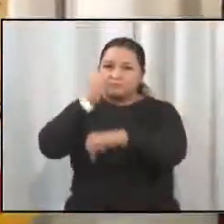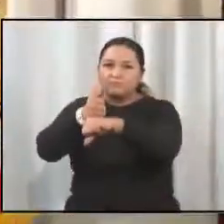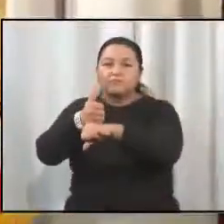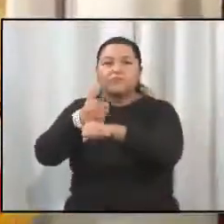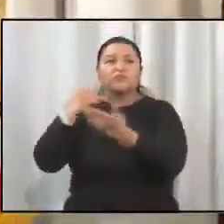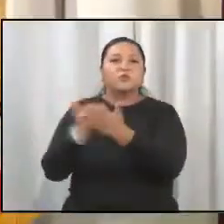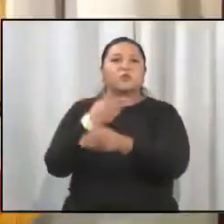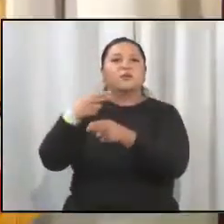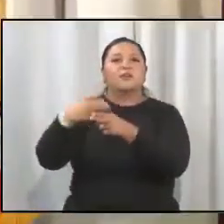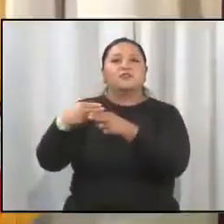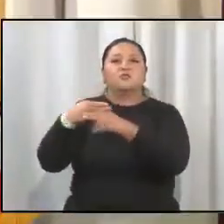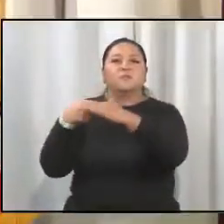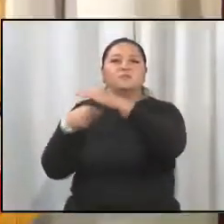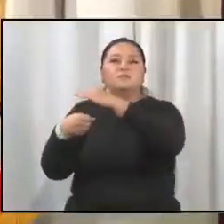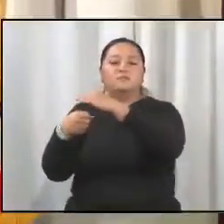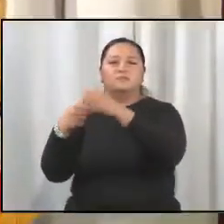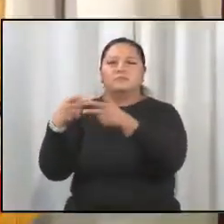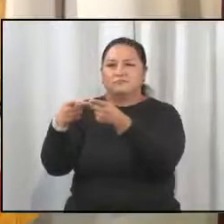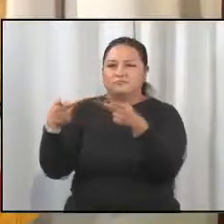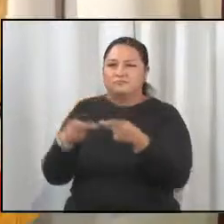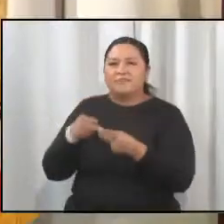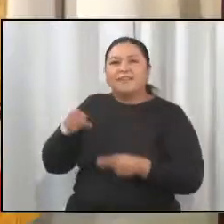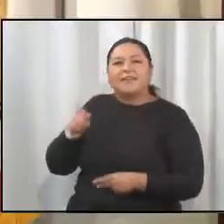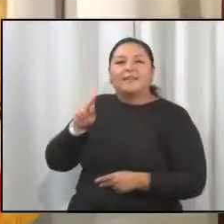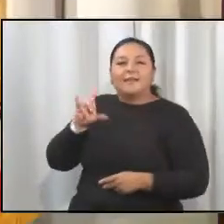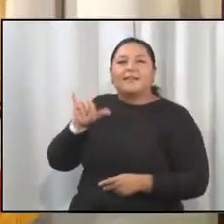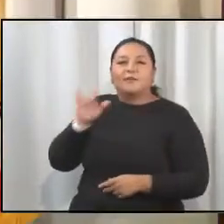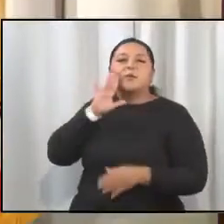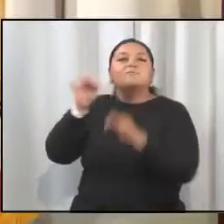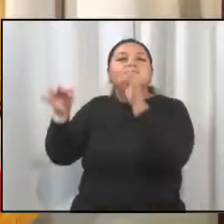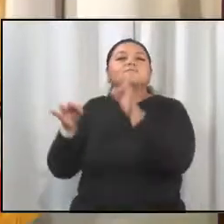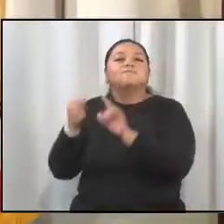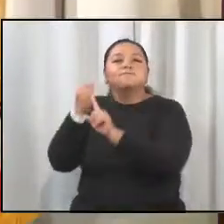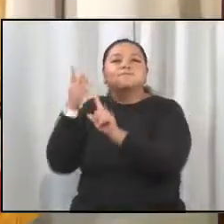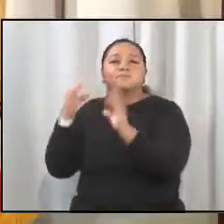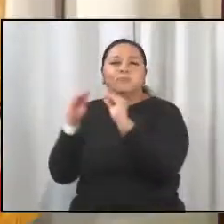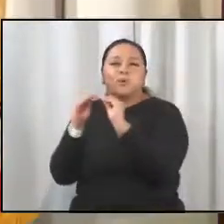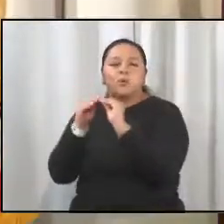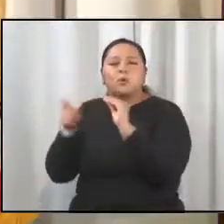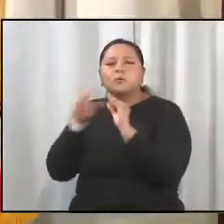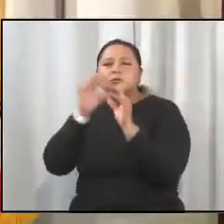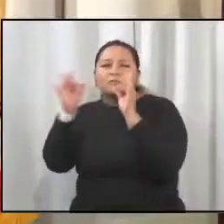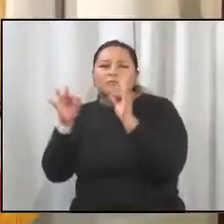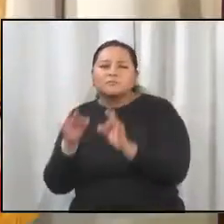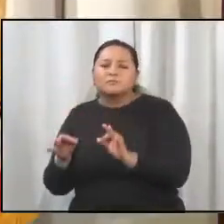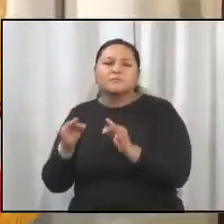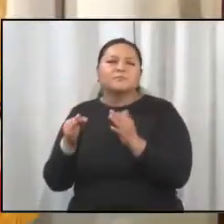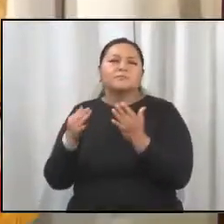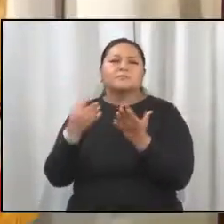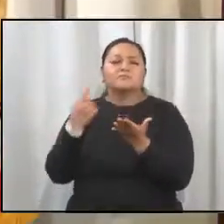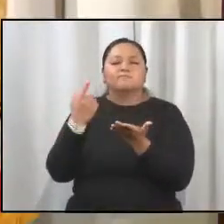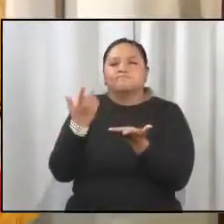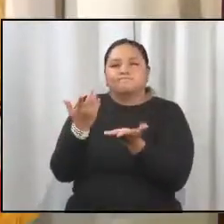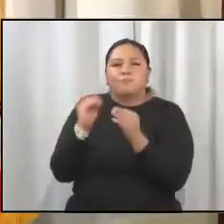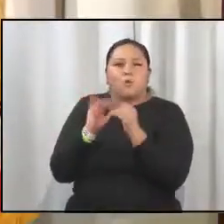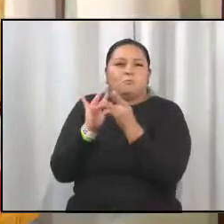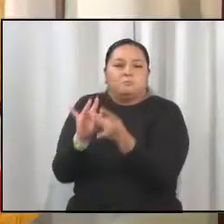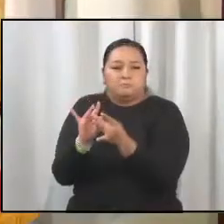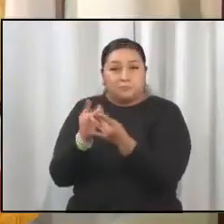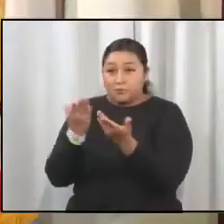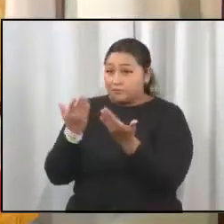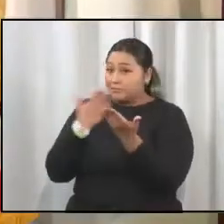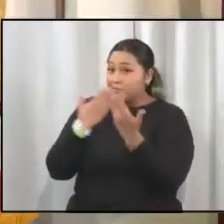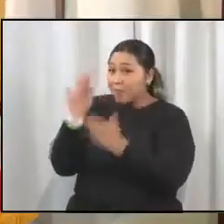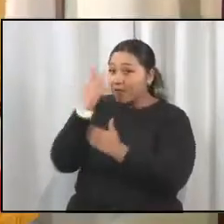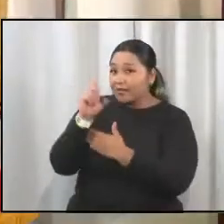invite Kelly now to share more about the planned operations of the site and how it fits into the overall big picture. So Kelly, good morning,